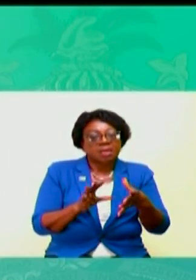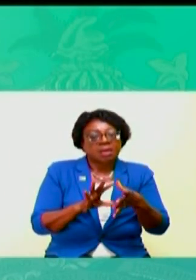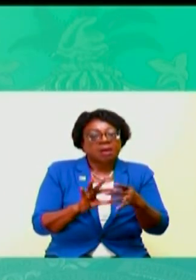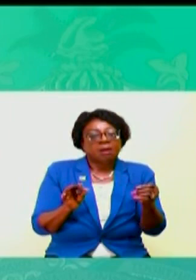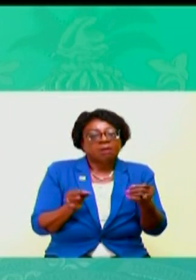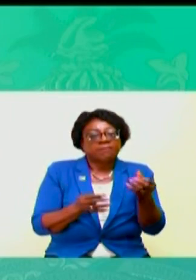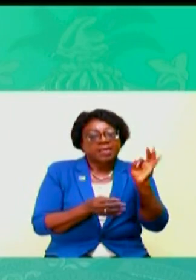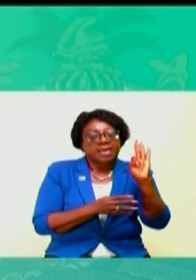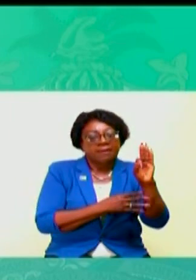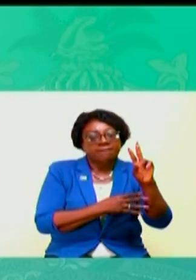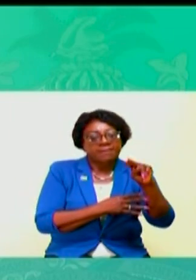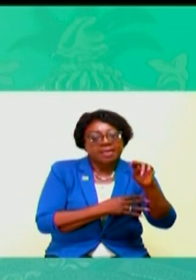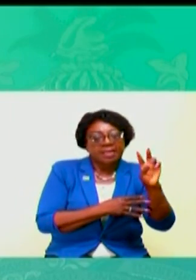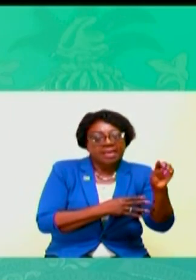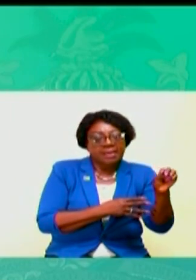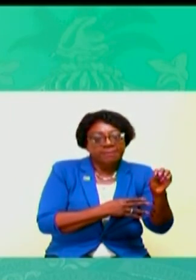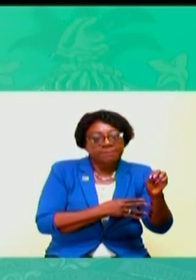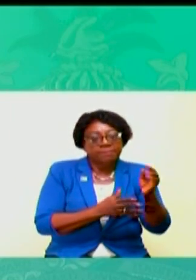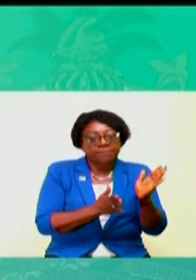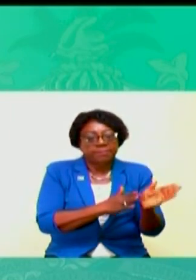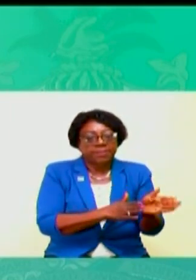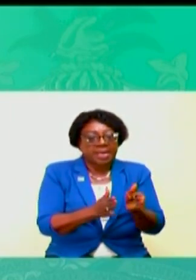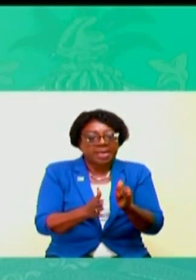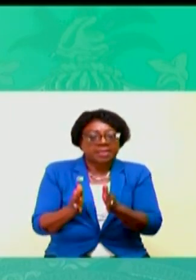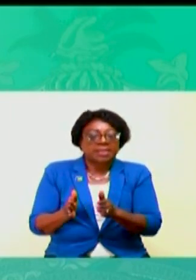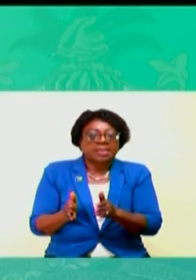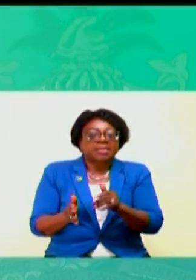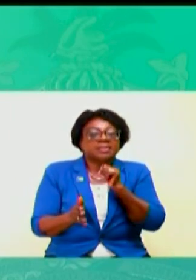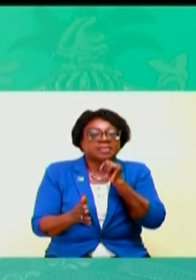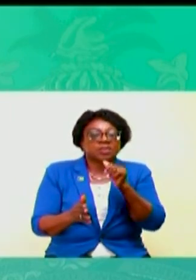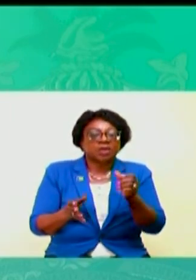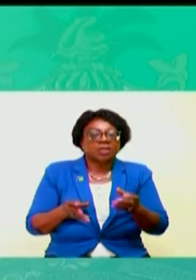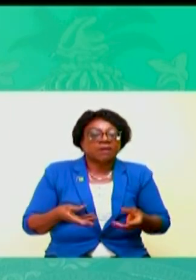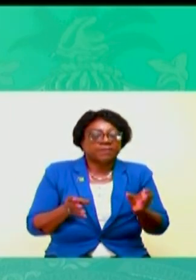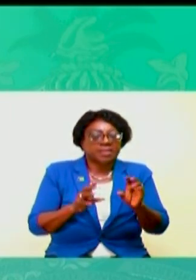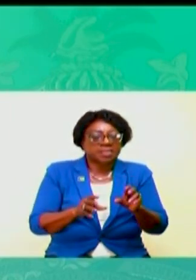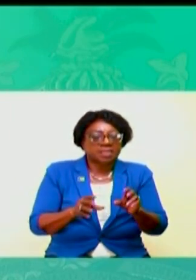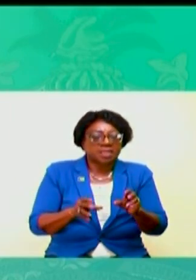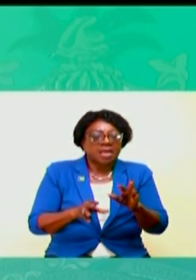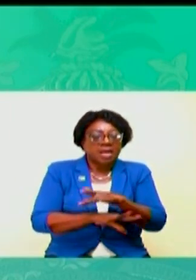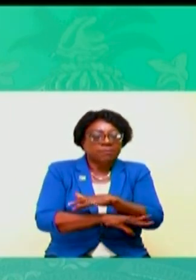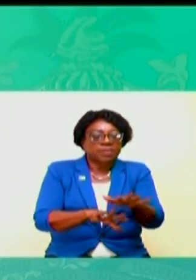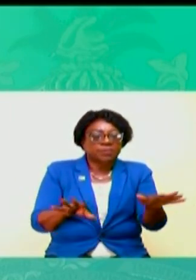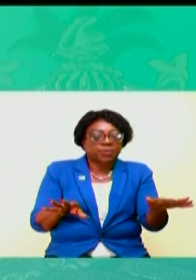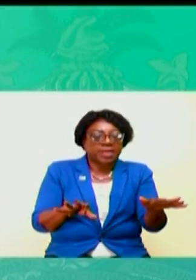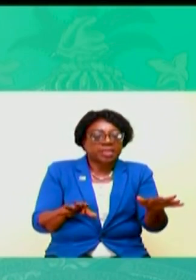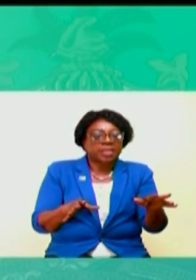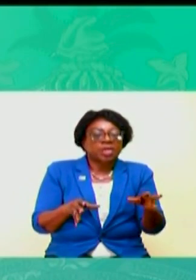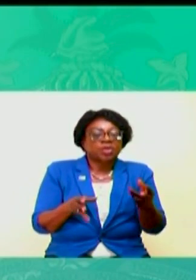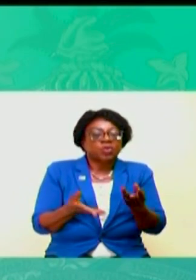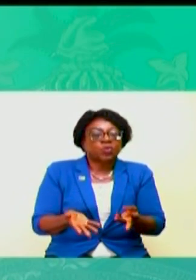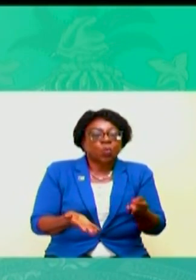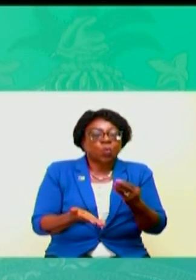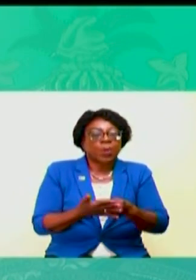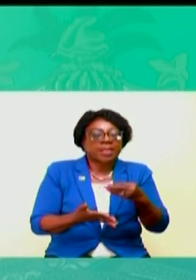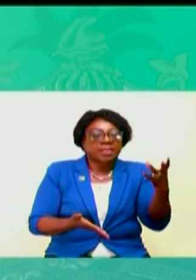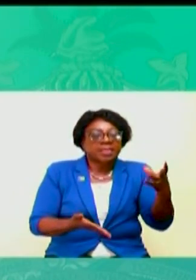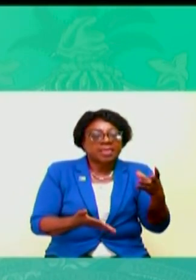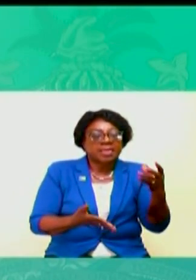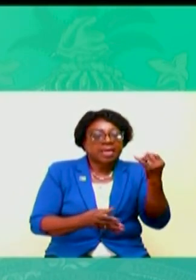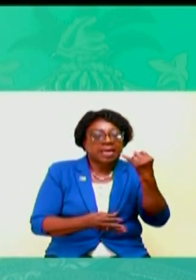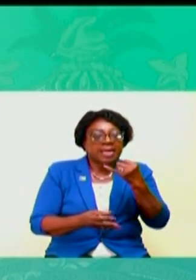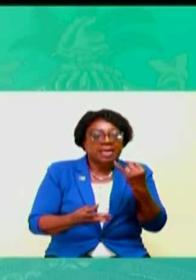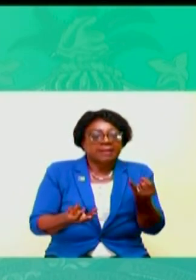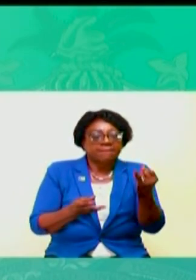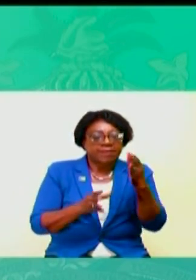ain't owning this baby. This document is not confidential and was widely distributed to wealthy investors all around the world.